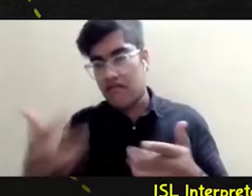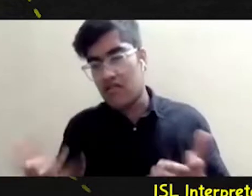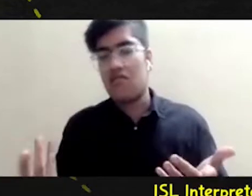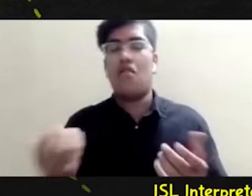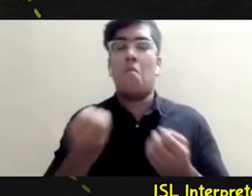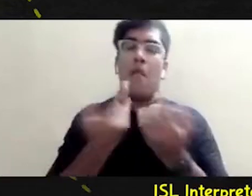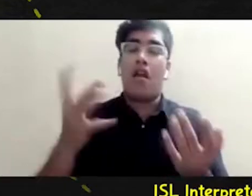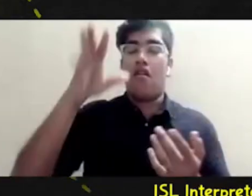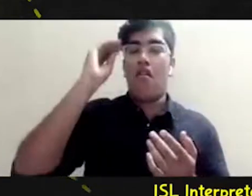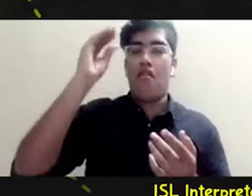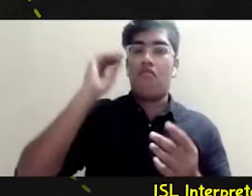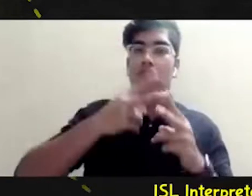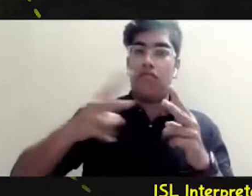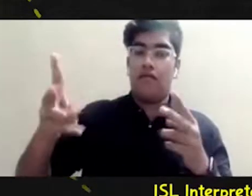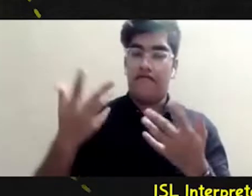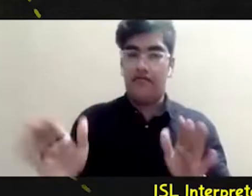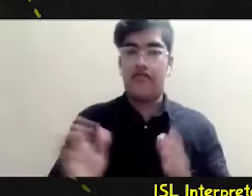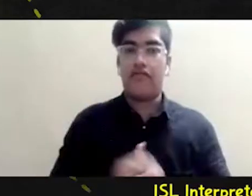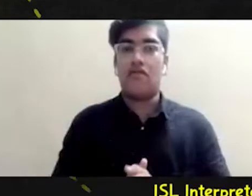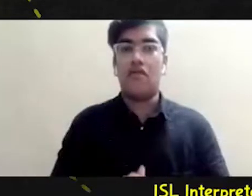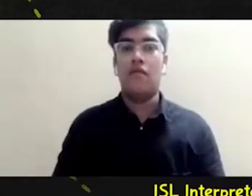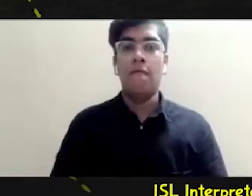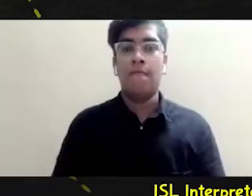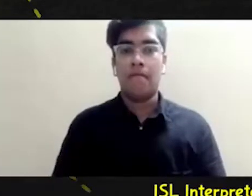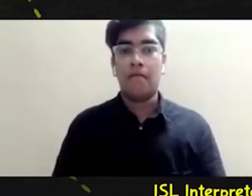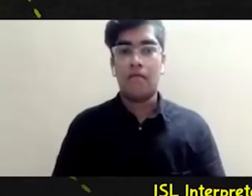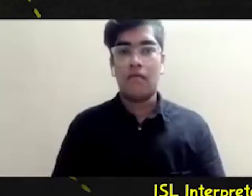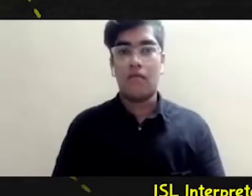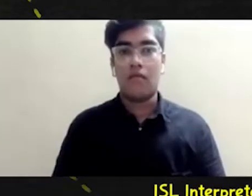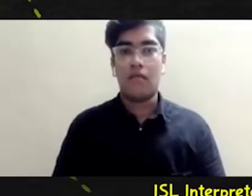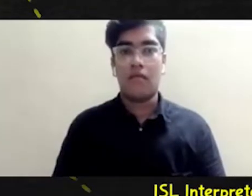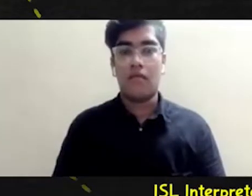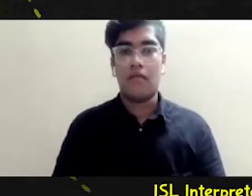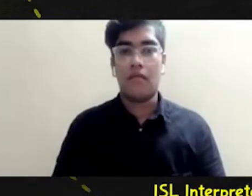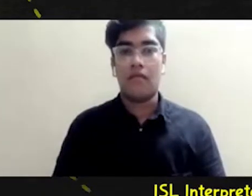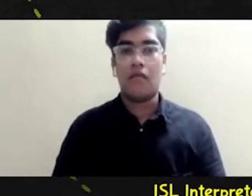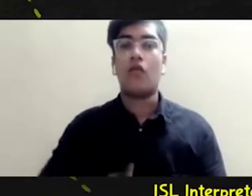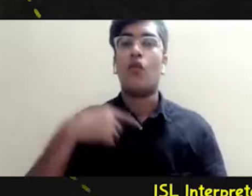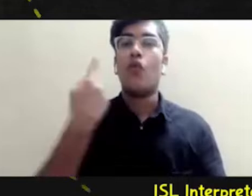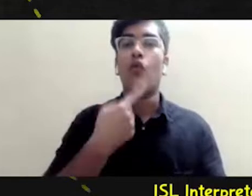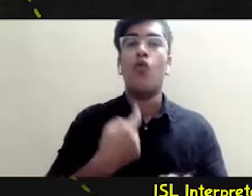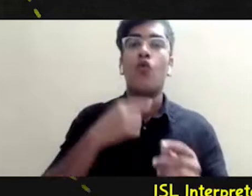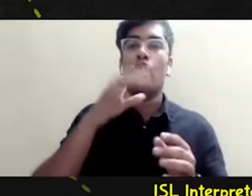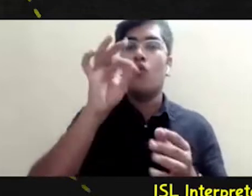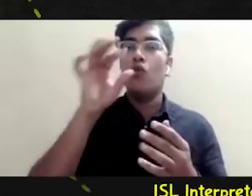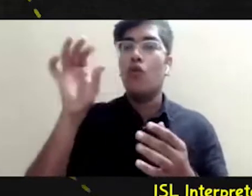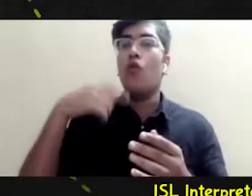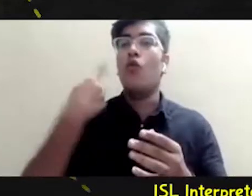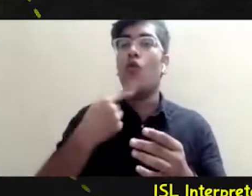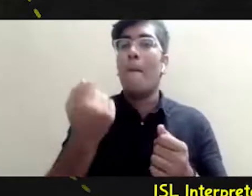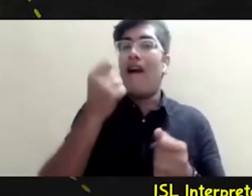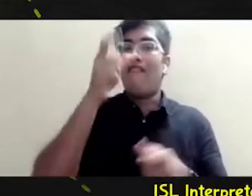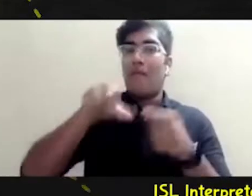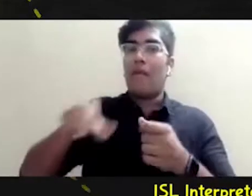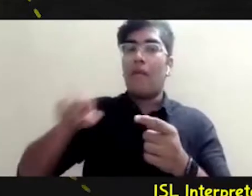learning lessons. What we're doing now is, who are we tracking? Those in positions of power. Right. And